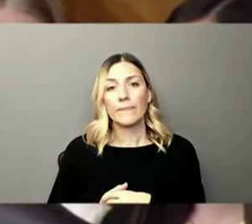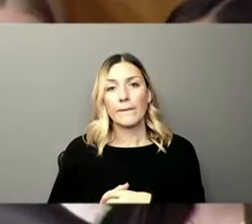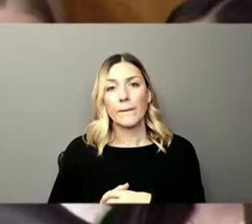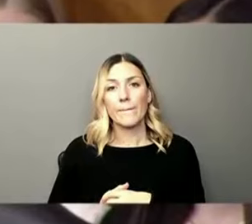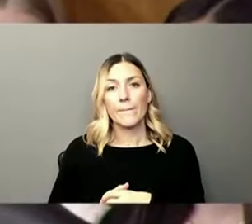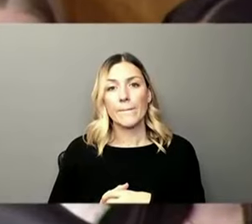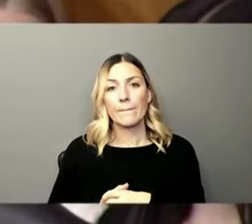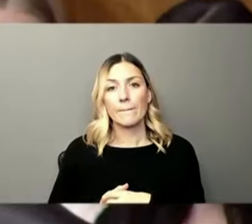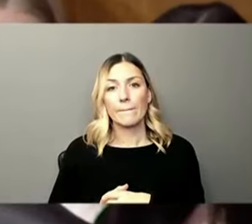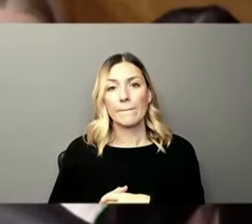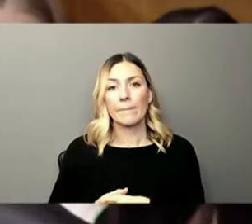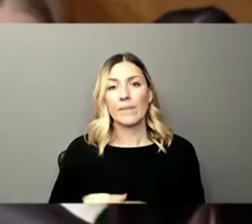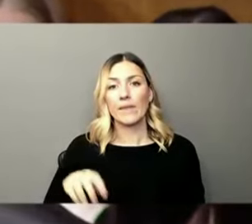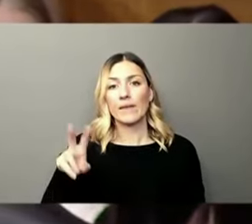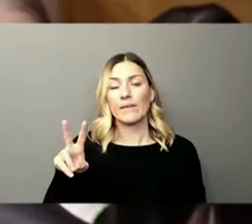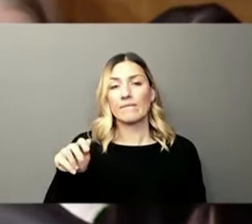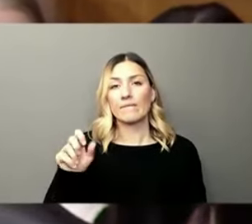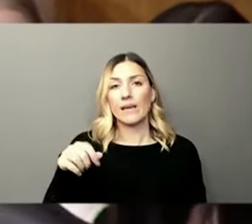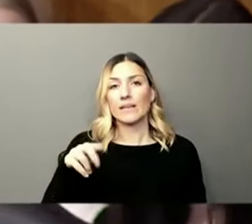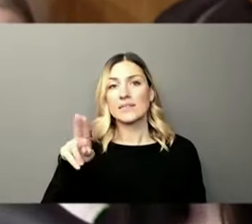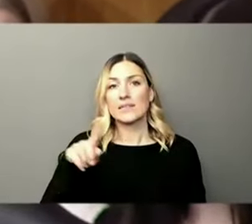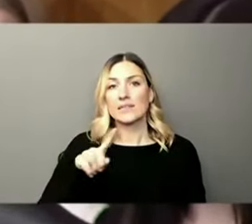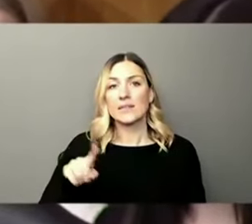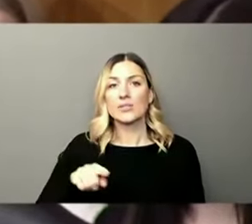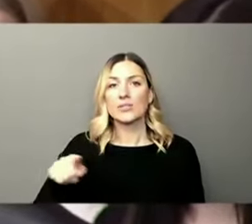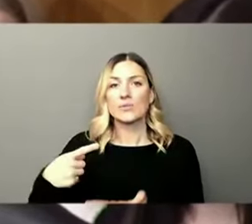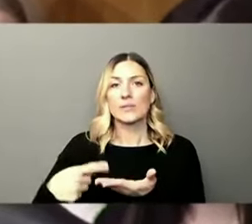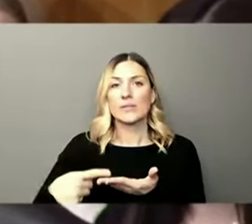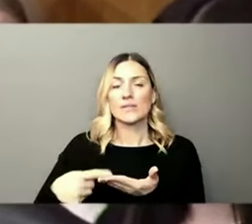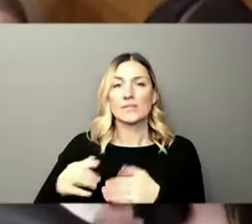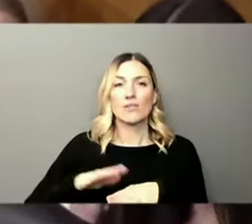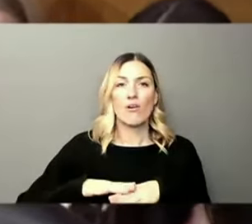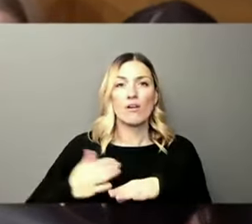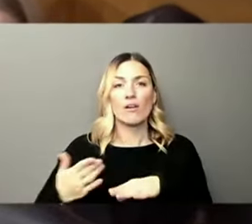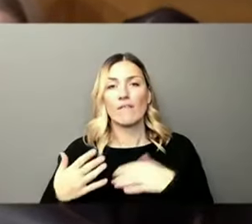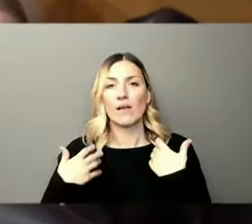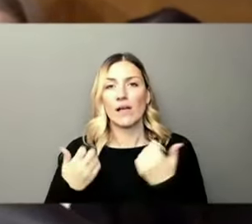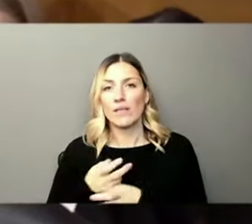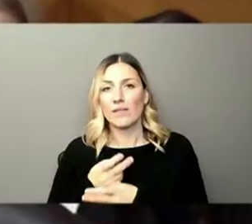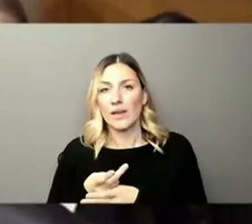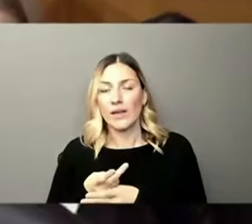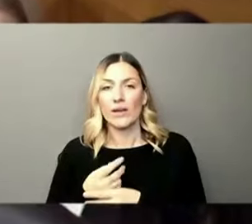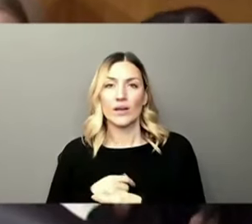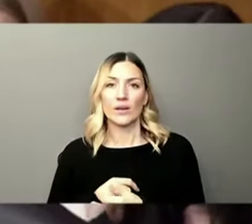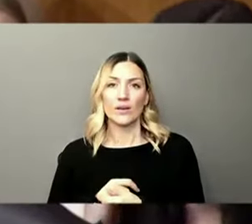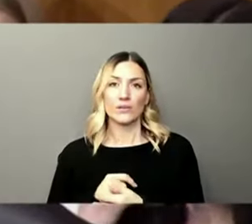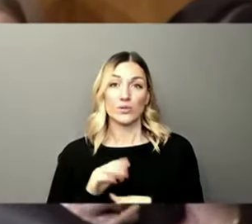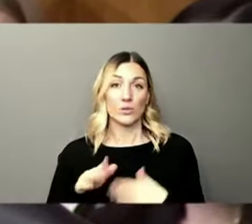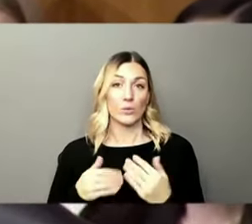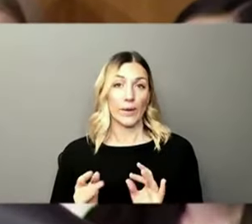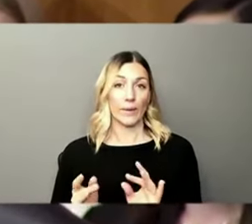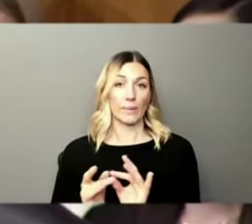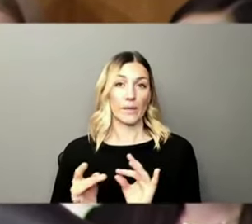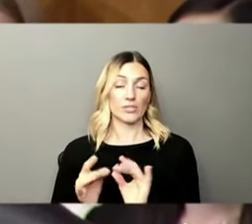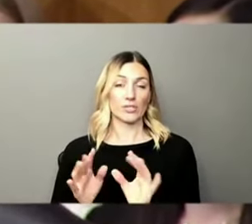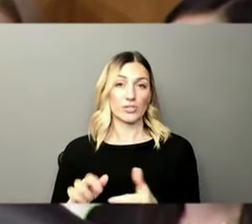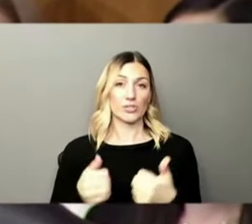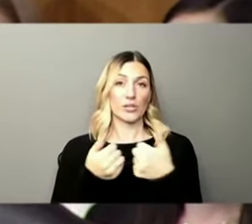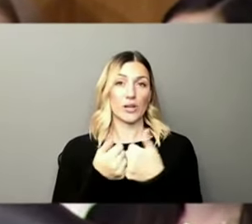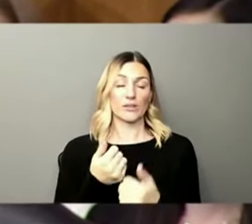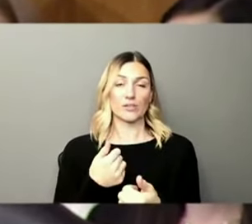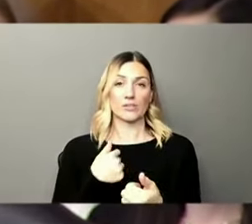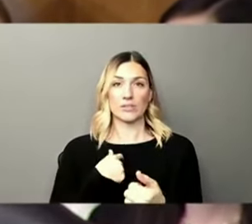Ms. Vax, as you also talked about the difficulty of going on and off healthcare, you all kind of alluded to the challenges of the red tape and the